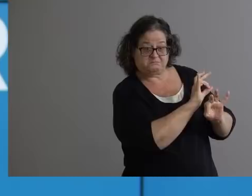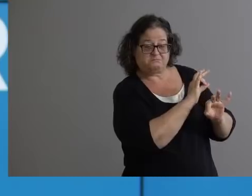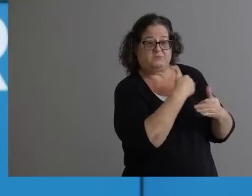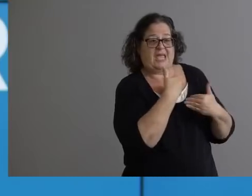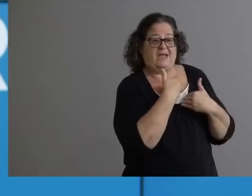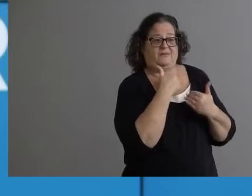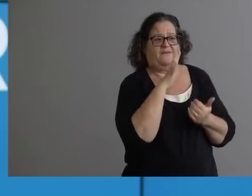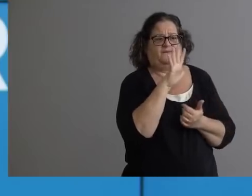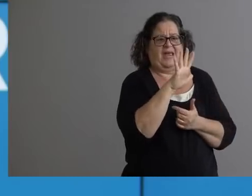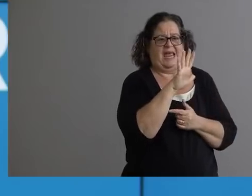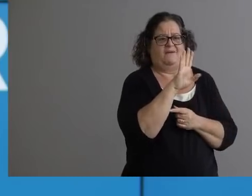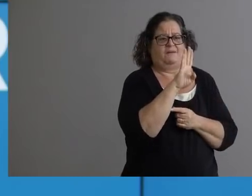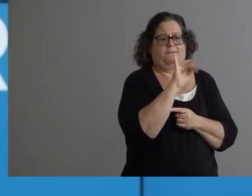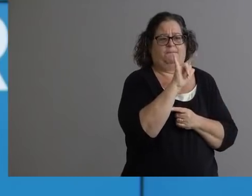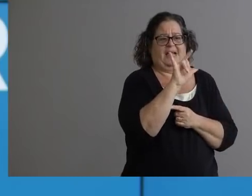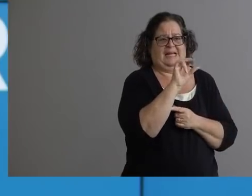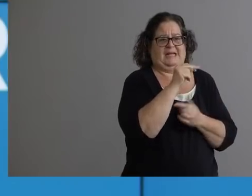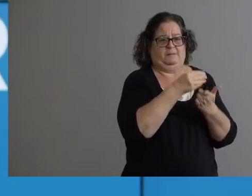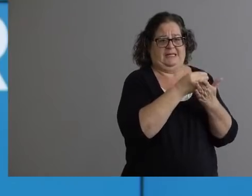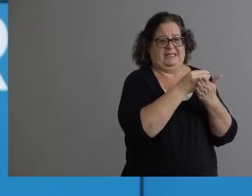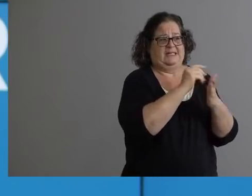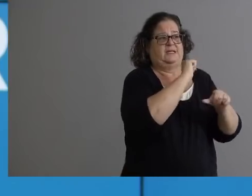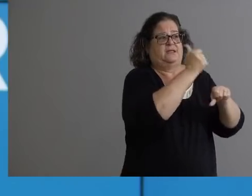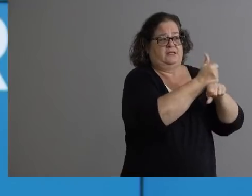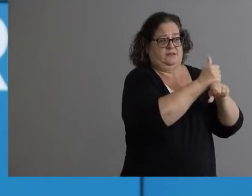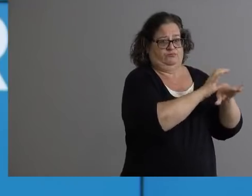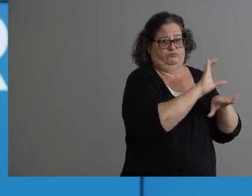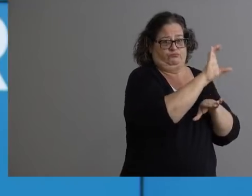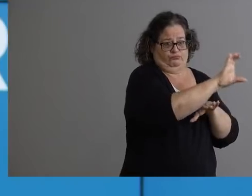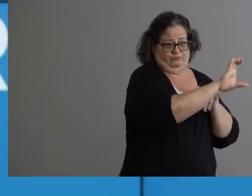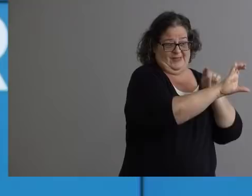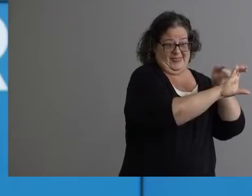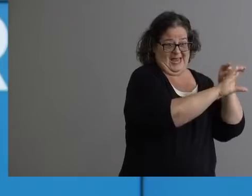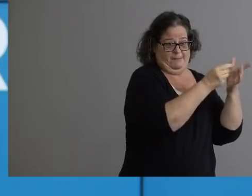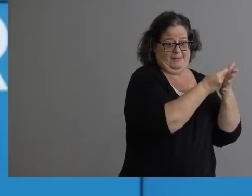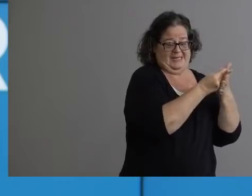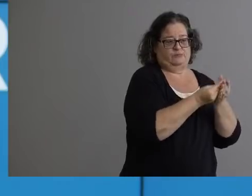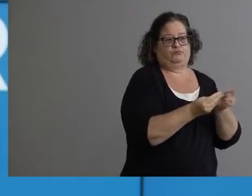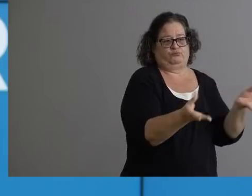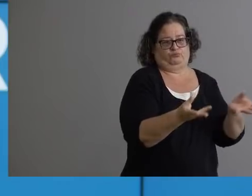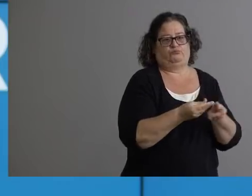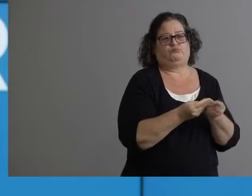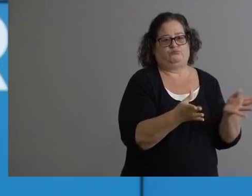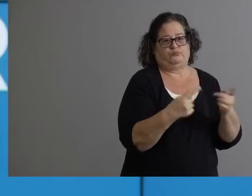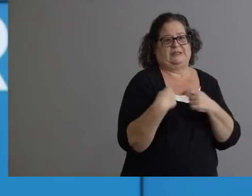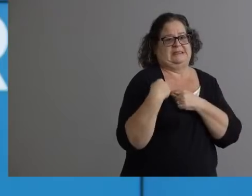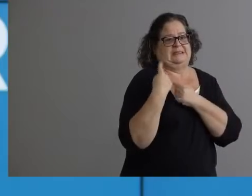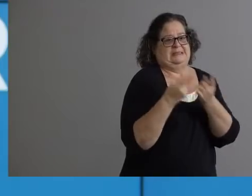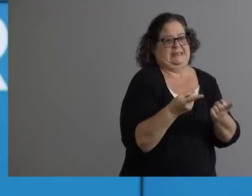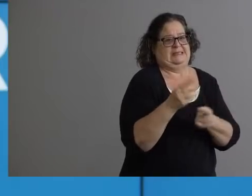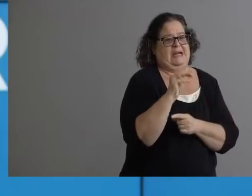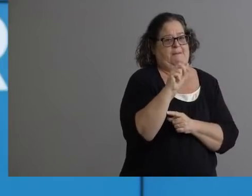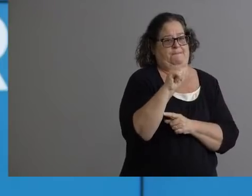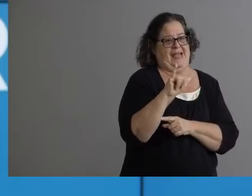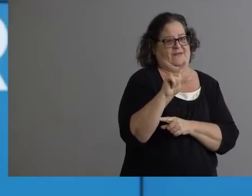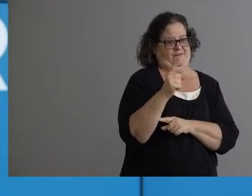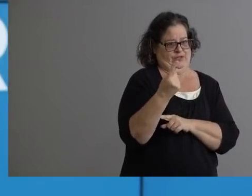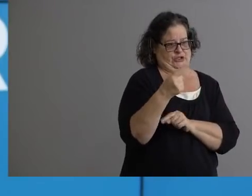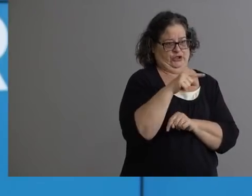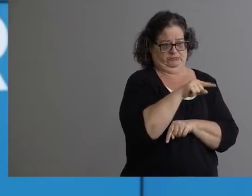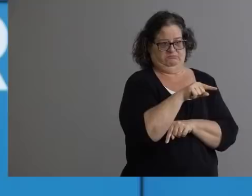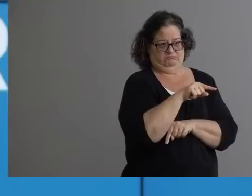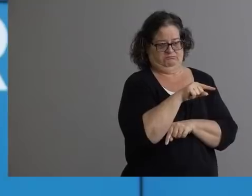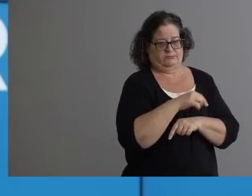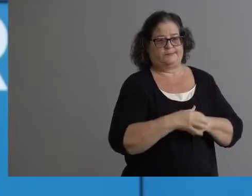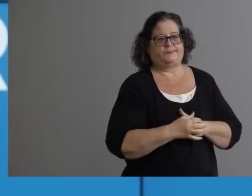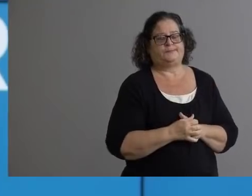been dispersed since, I believe, May 1st. We're working with the industry on what the future looks